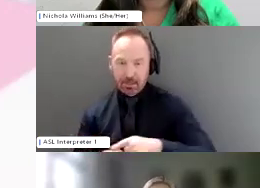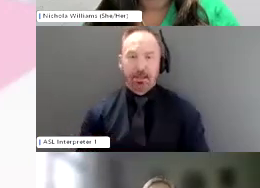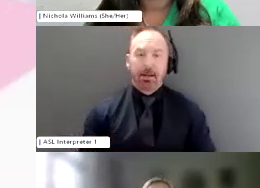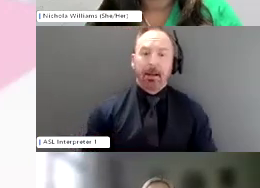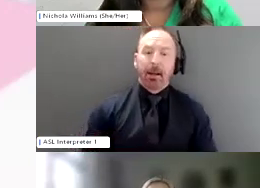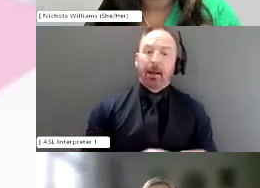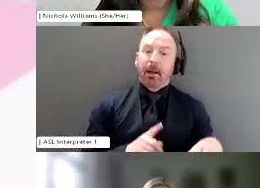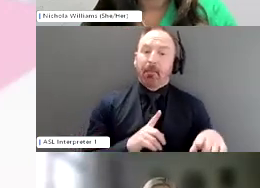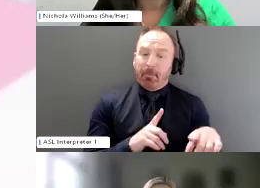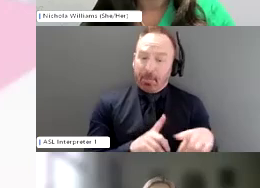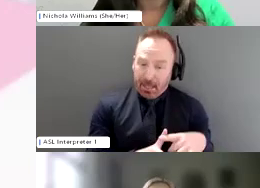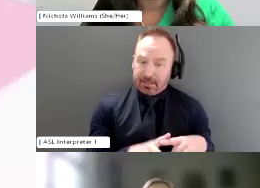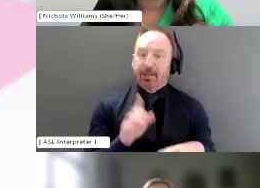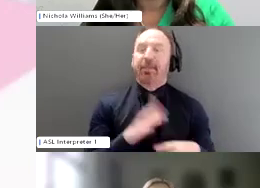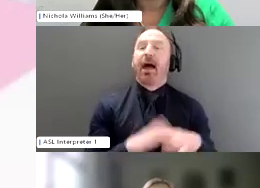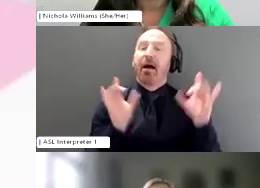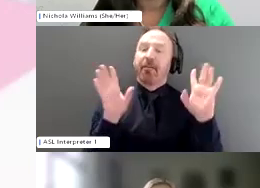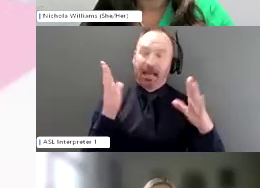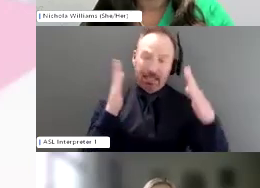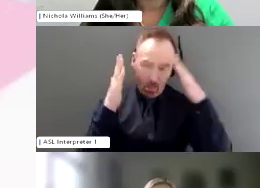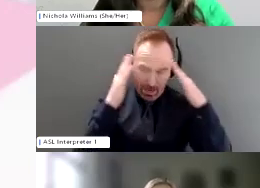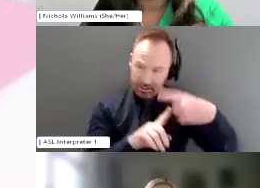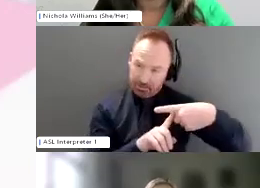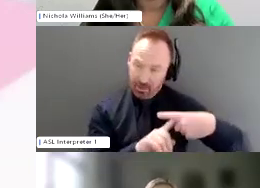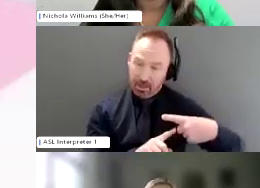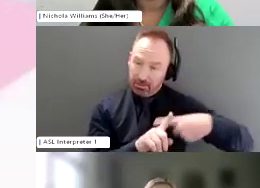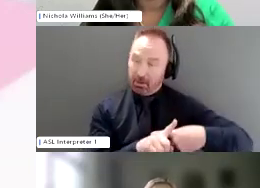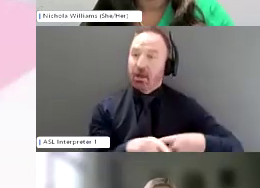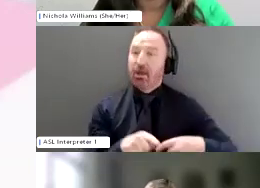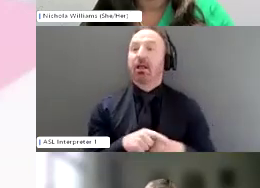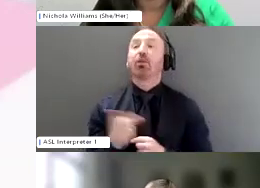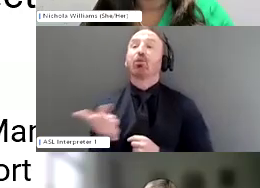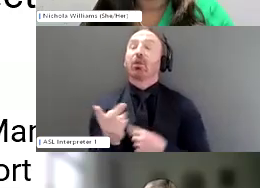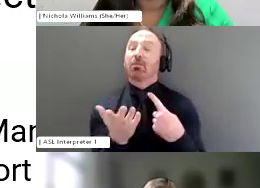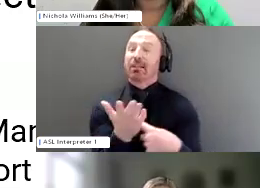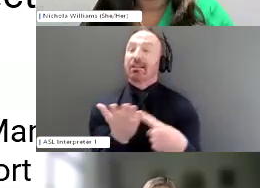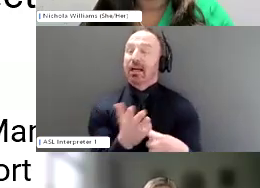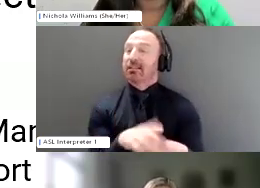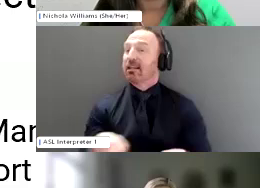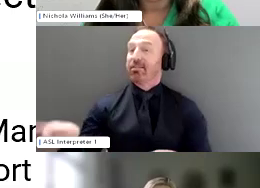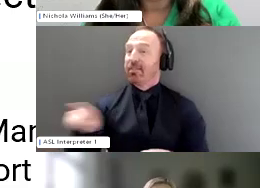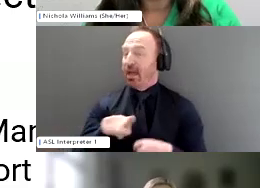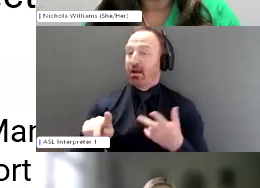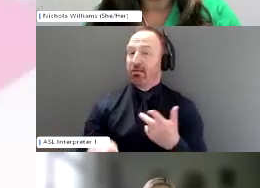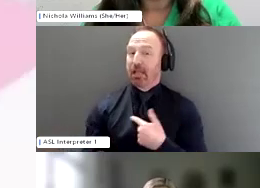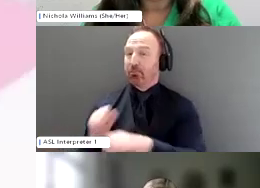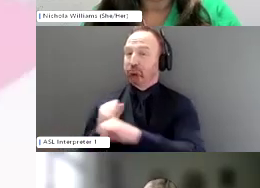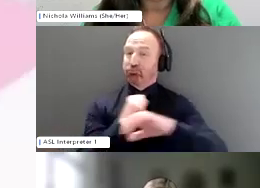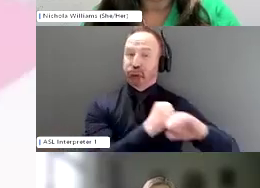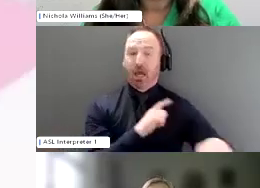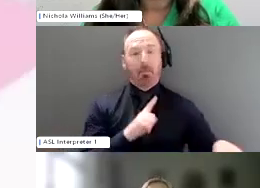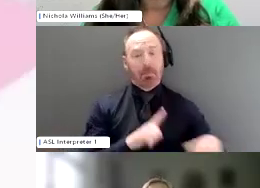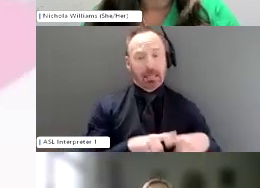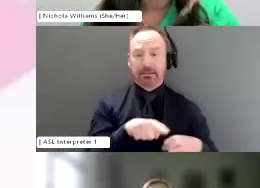about not only their campaign, but the importance of focusing on structural barriers that survivors of economic abuse